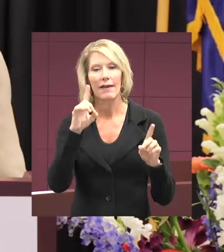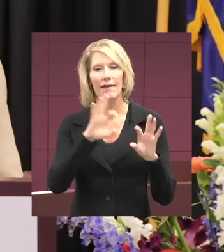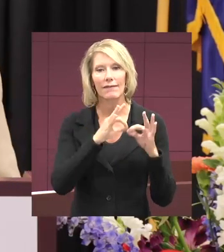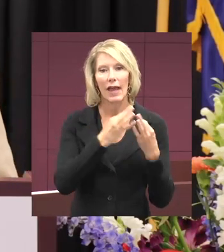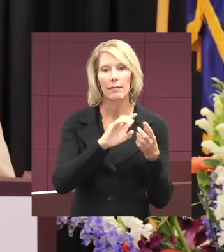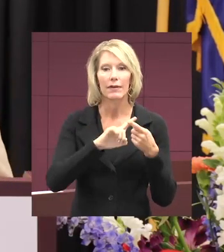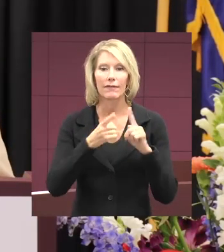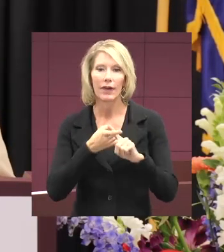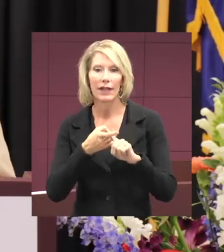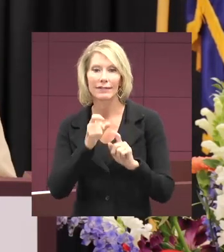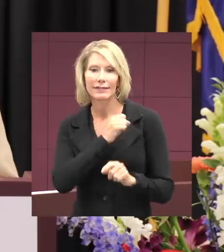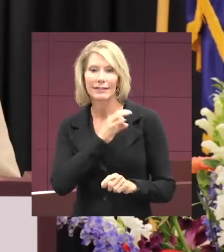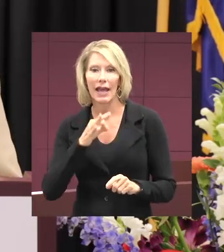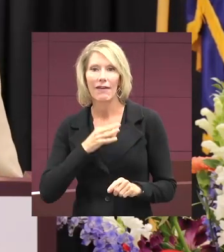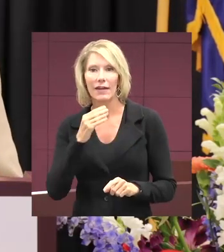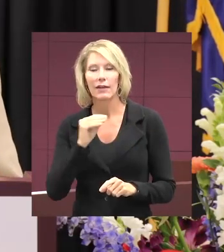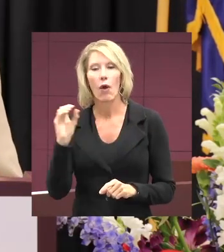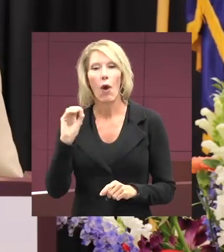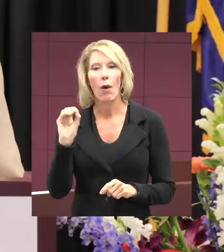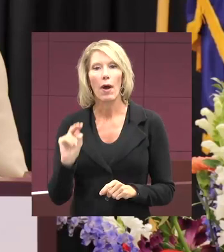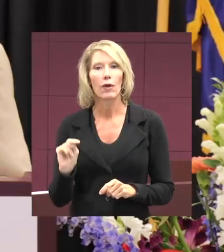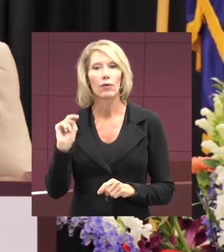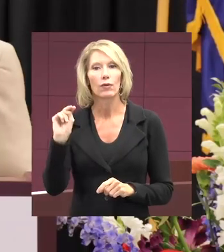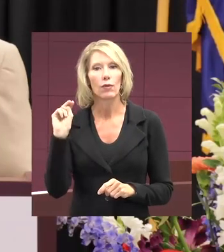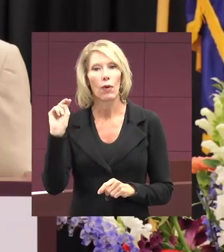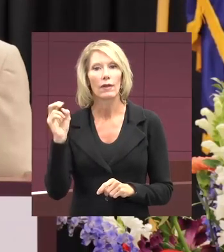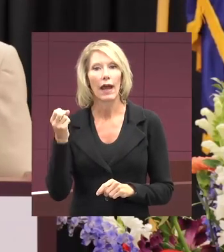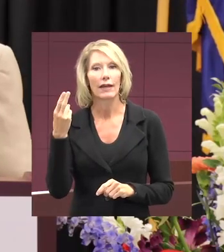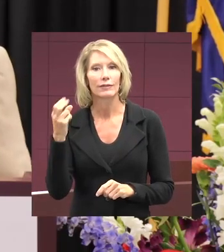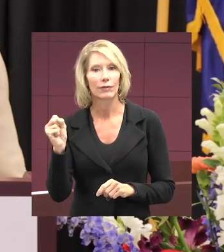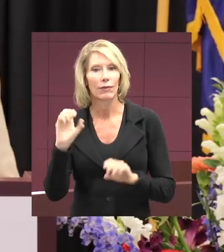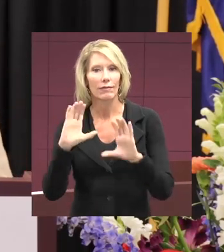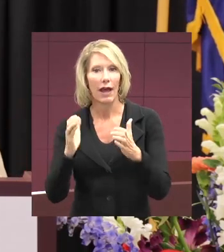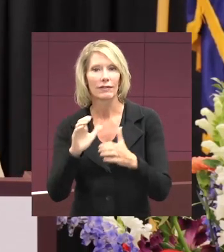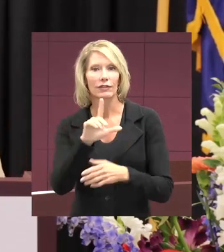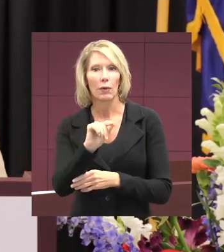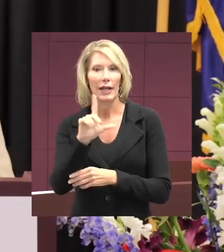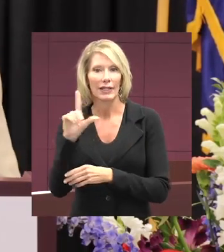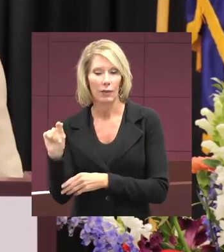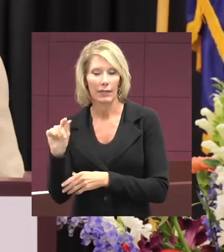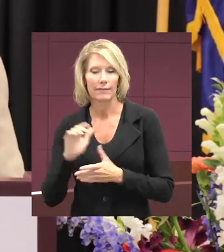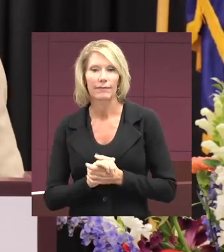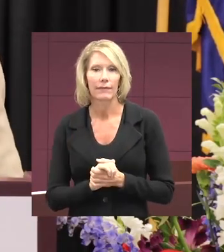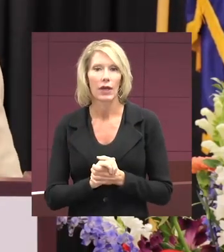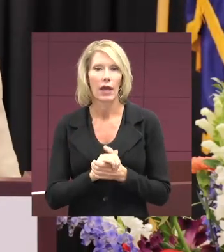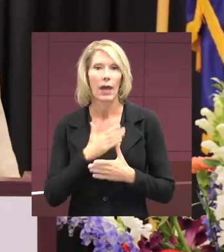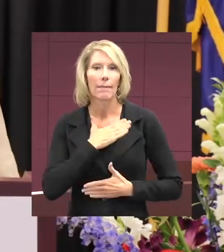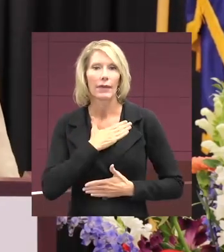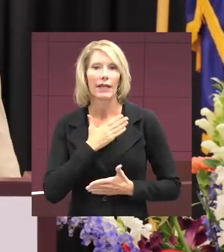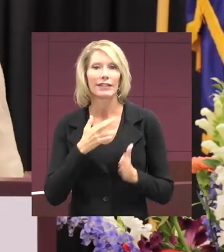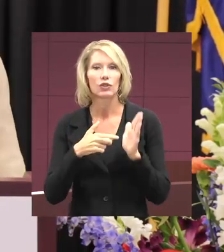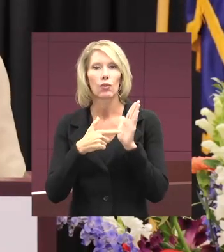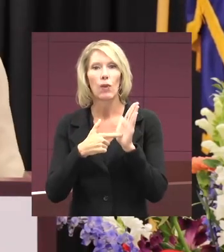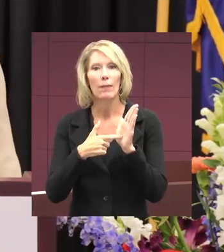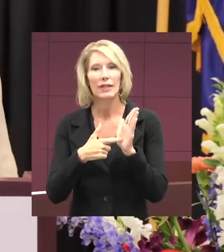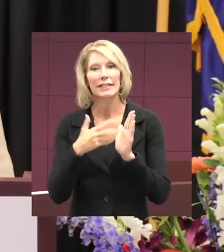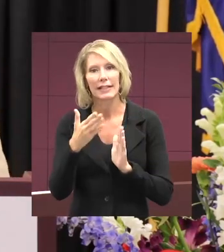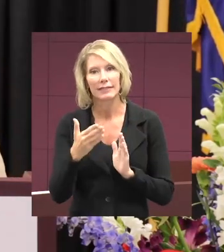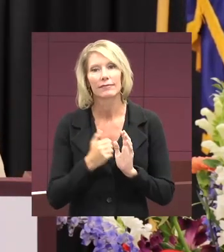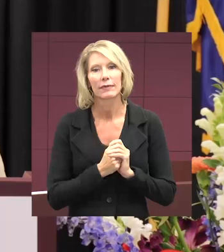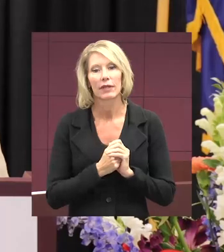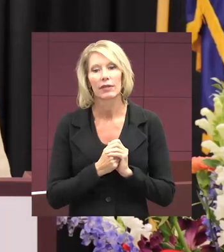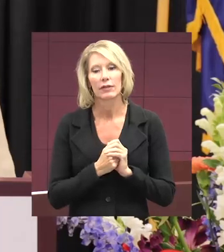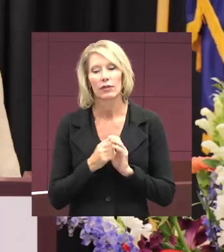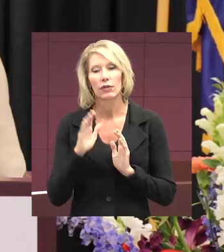members, and Omaha North graduating class of 2020. I am pleased to represent the Omaha Public School Board at your